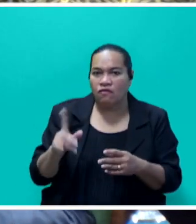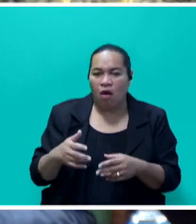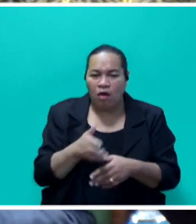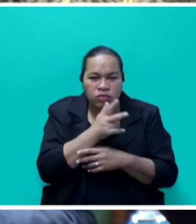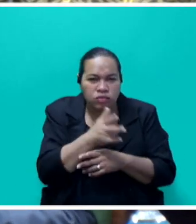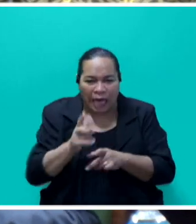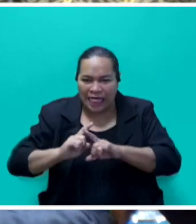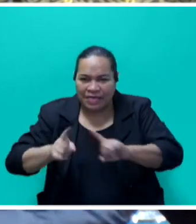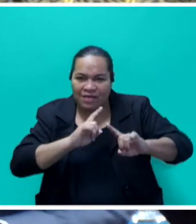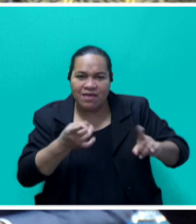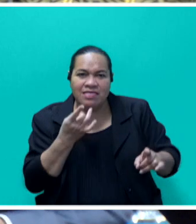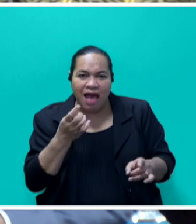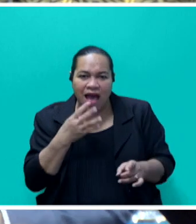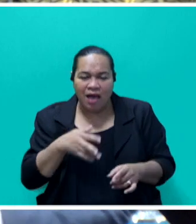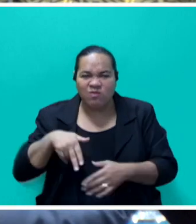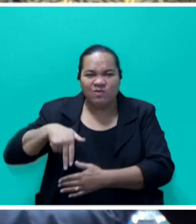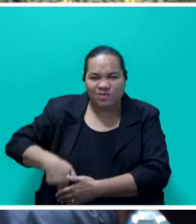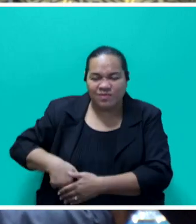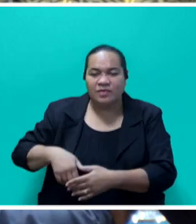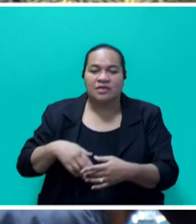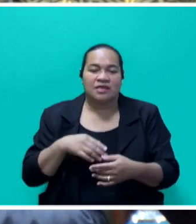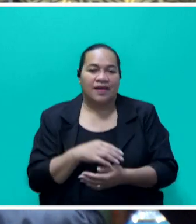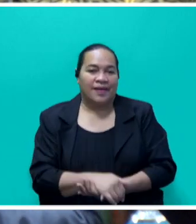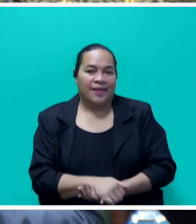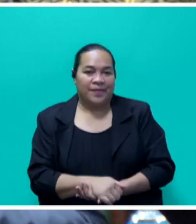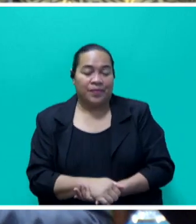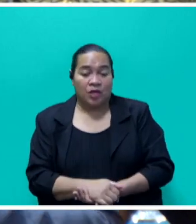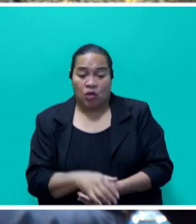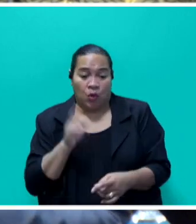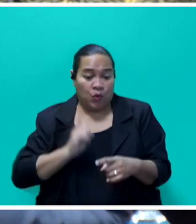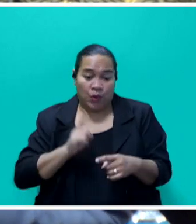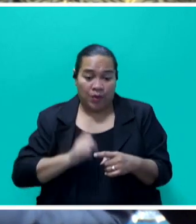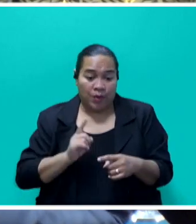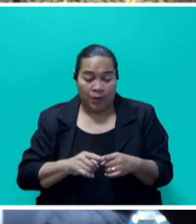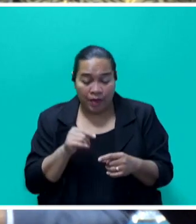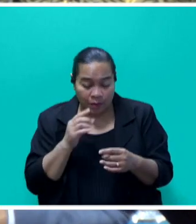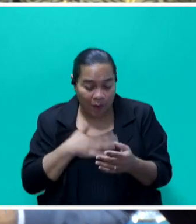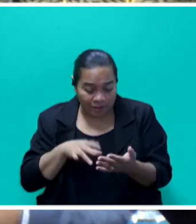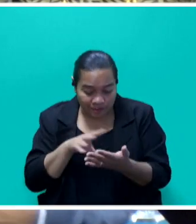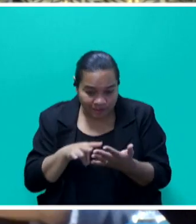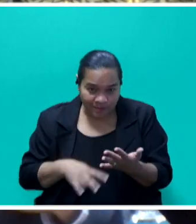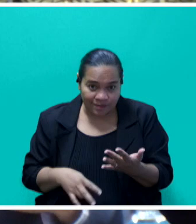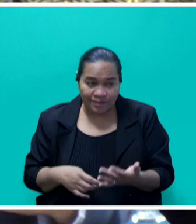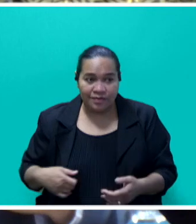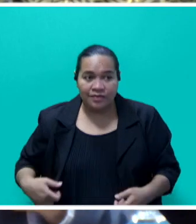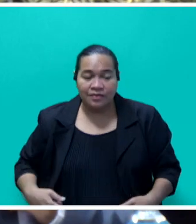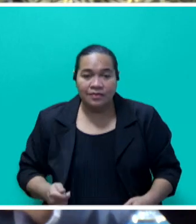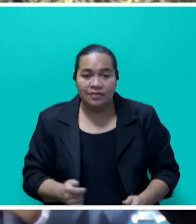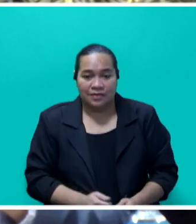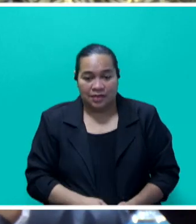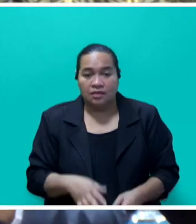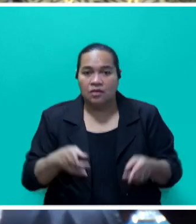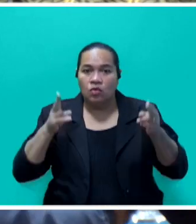known particularly as the Firearms Protocol. Very quickly, Mr. Speaker, sir, on the Protocol on